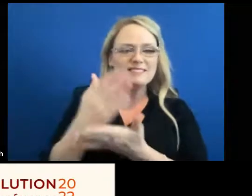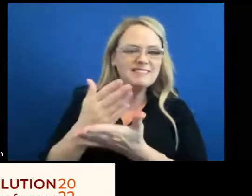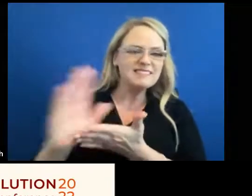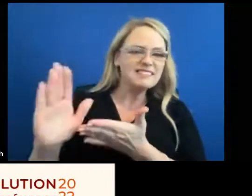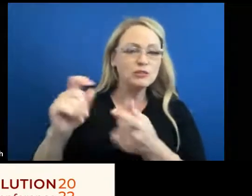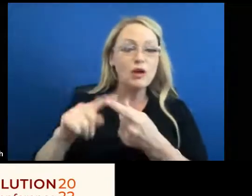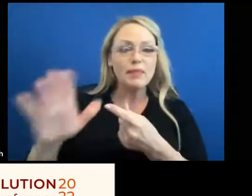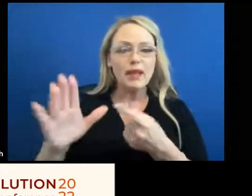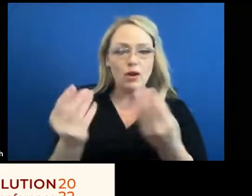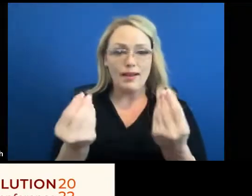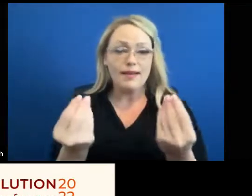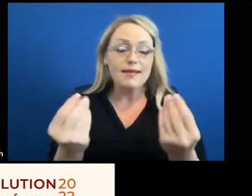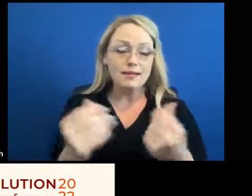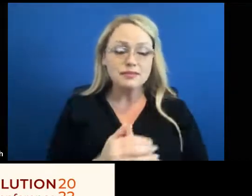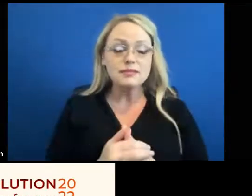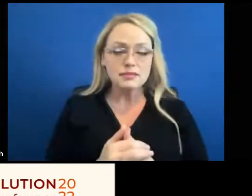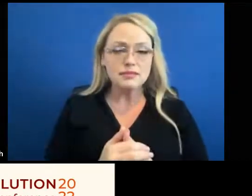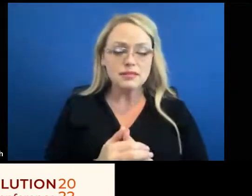lands.